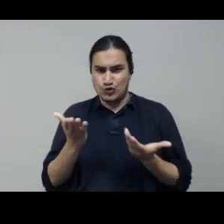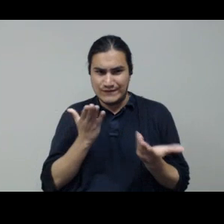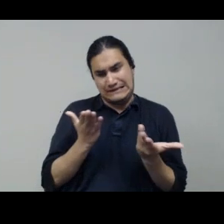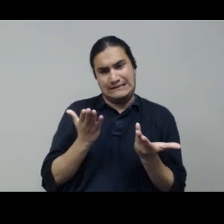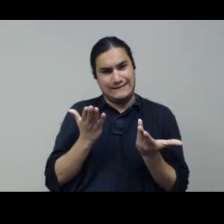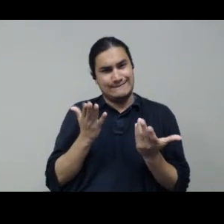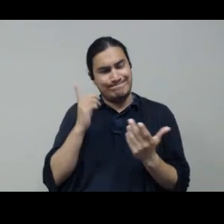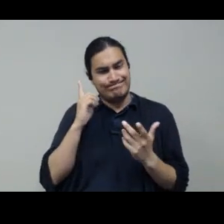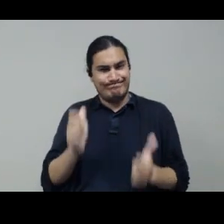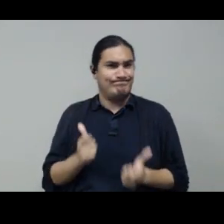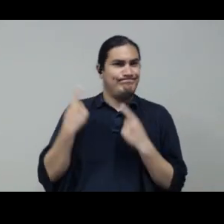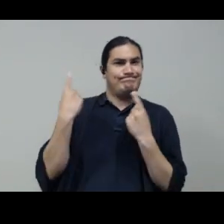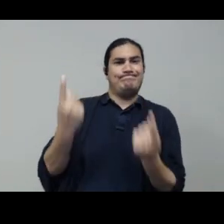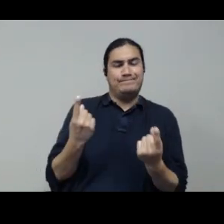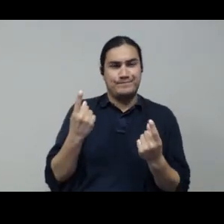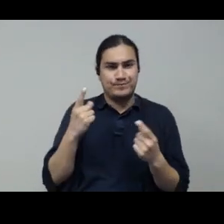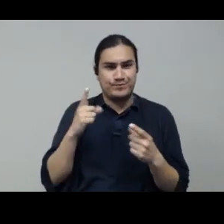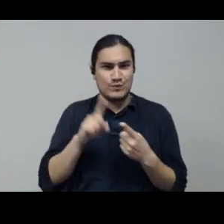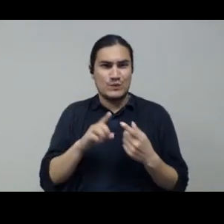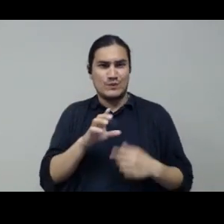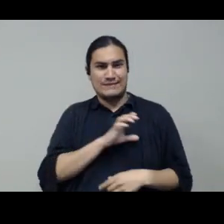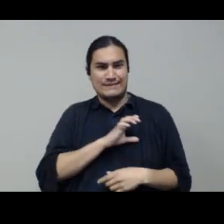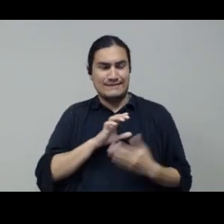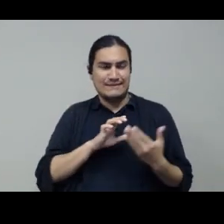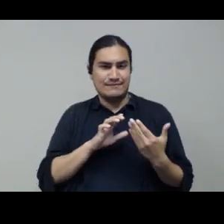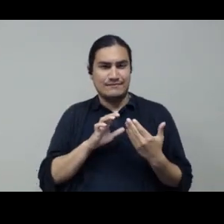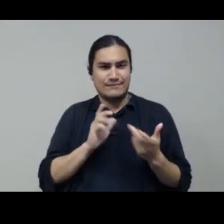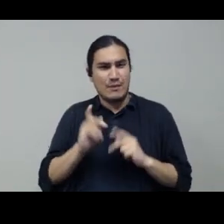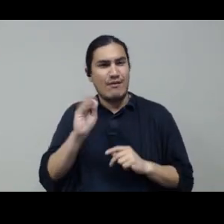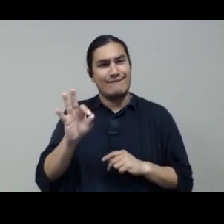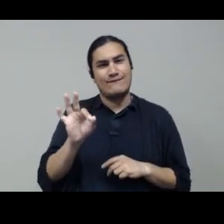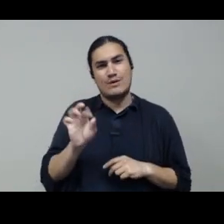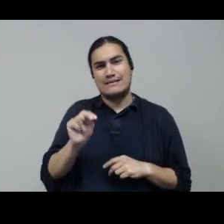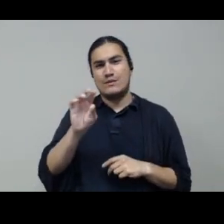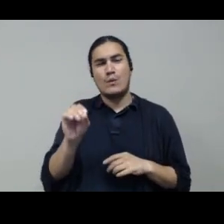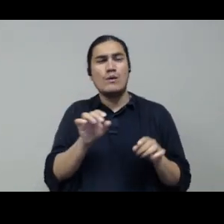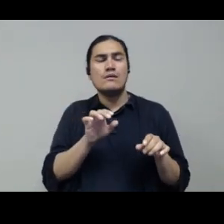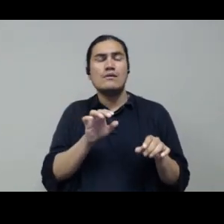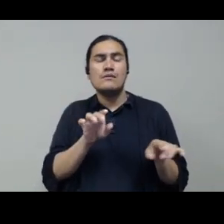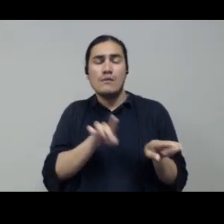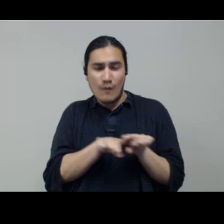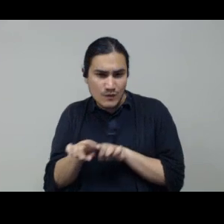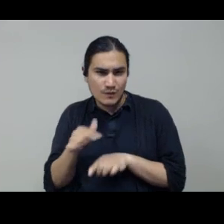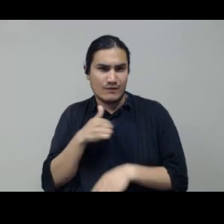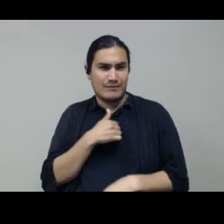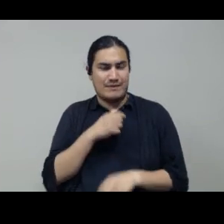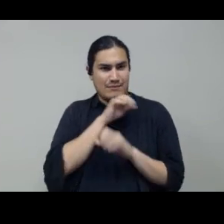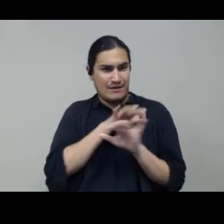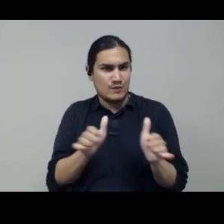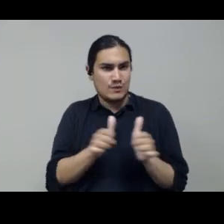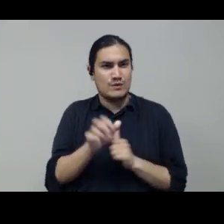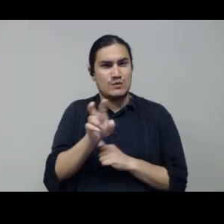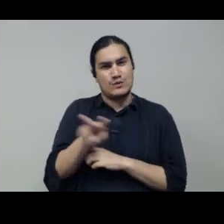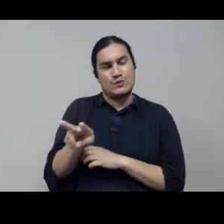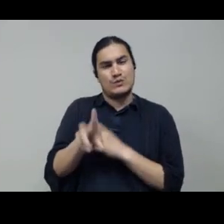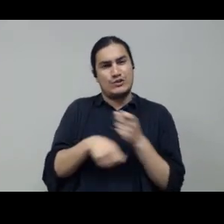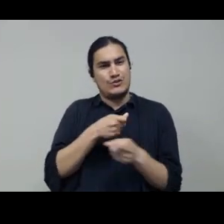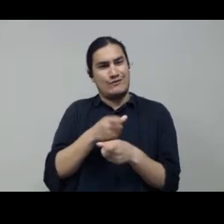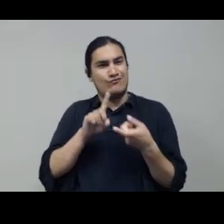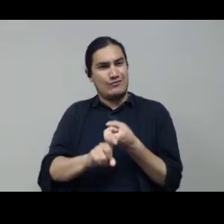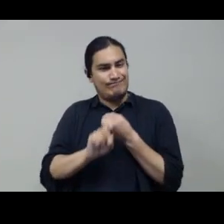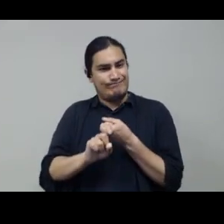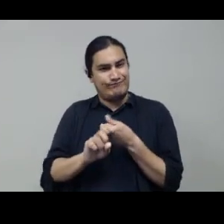and around Fresno. It's admirable. Second, I've been blessed with a 22-year friendship with one of